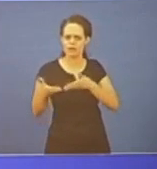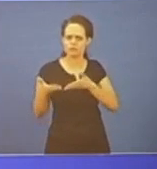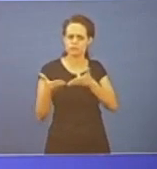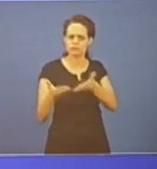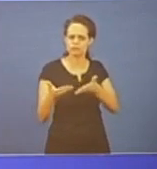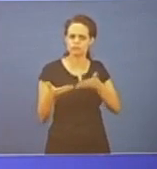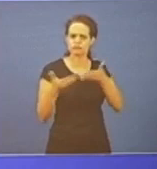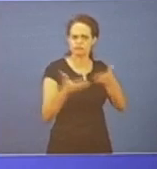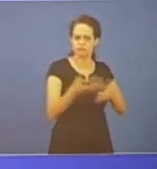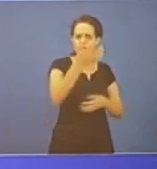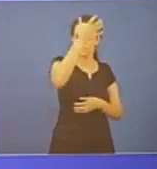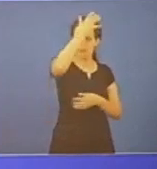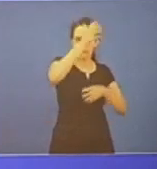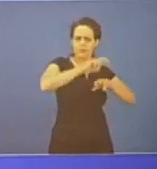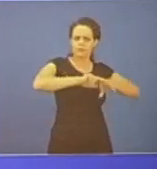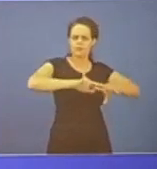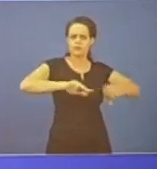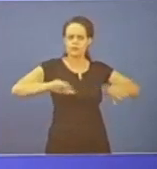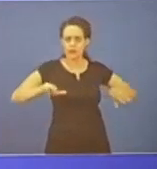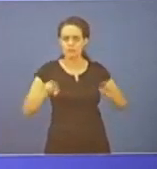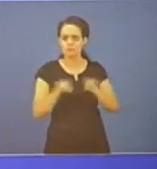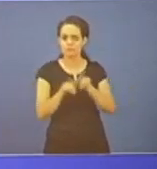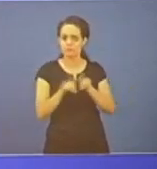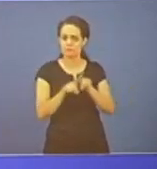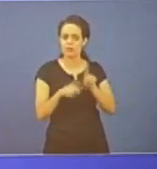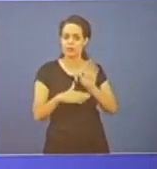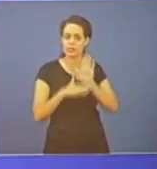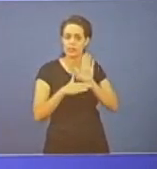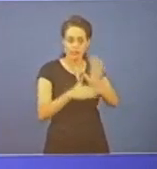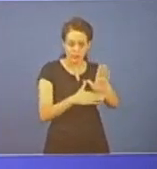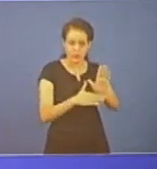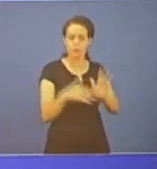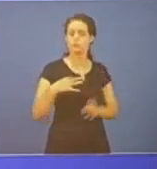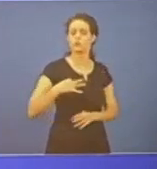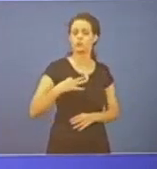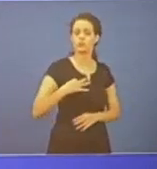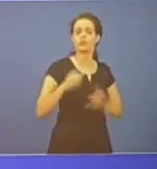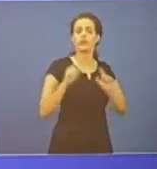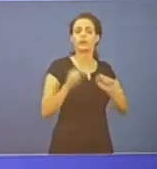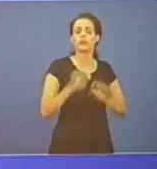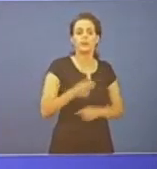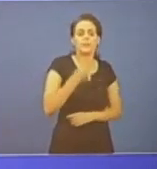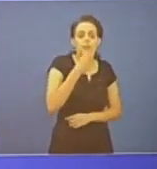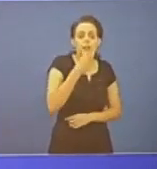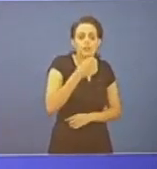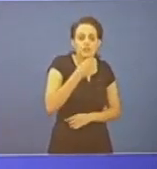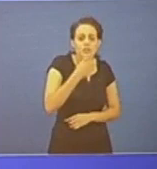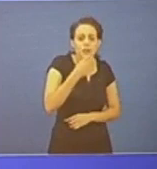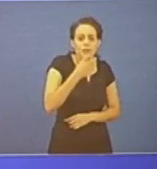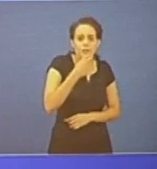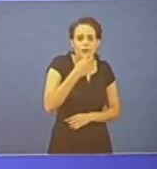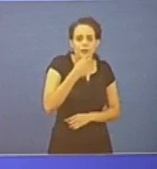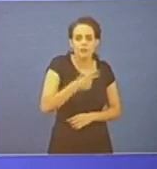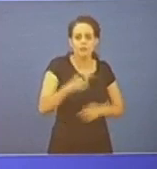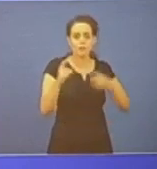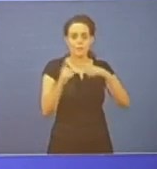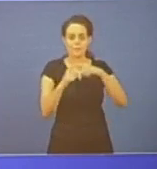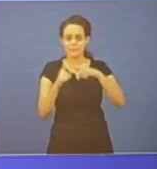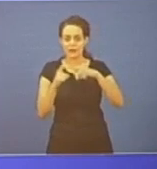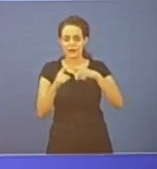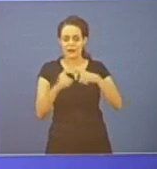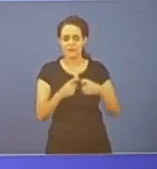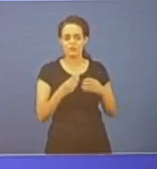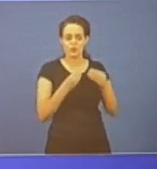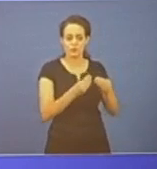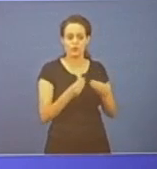from assistance, odontological assistance, medical assistance, many, many